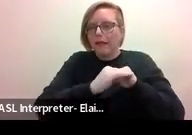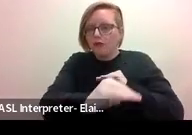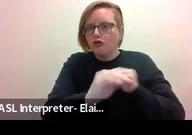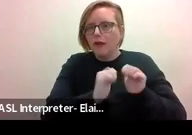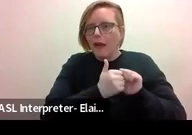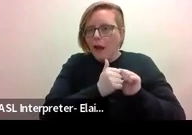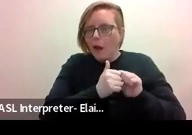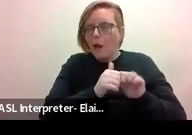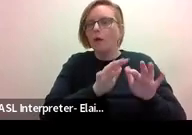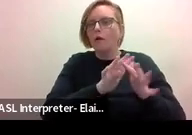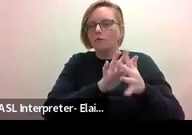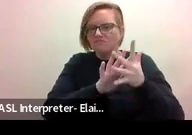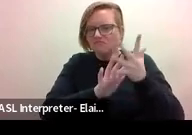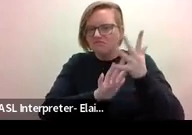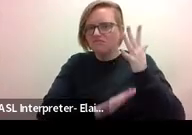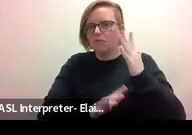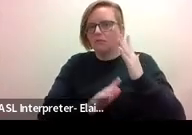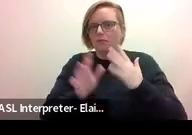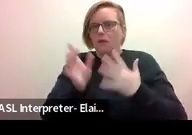all